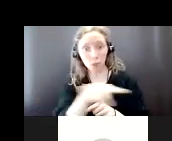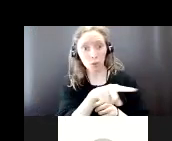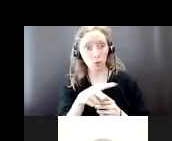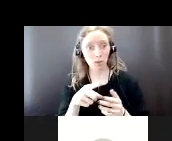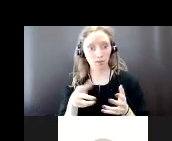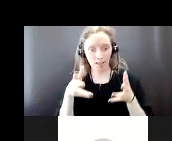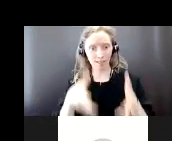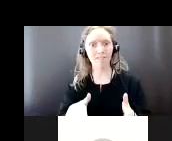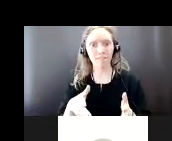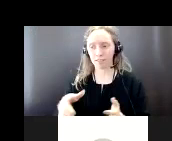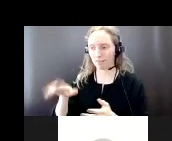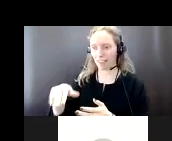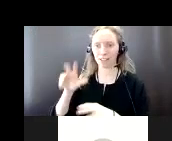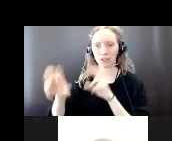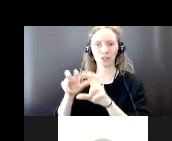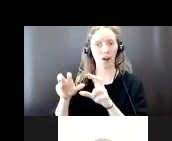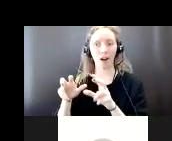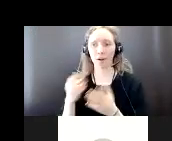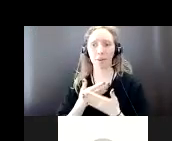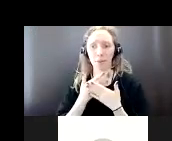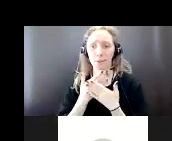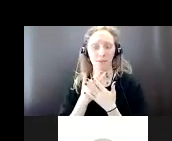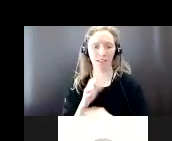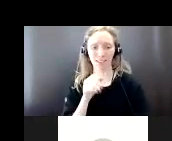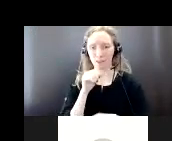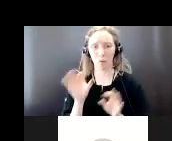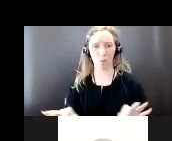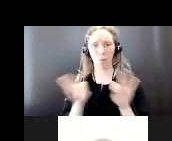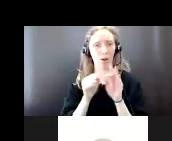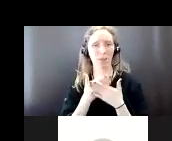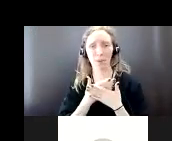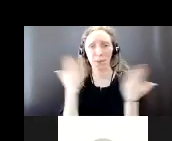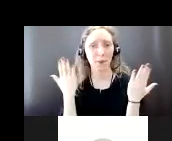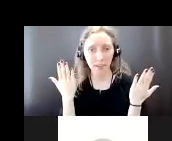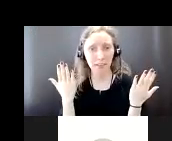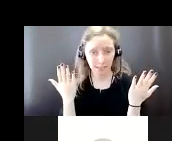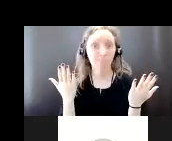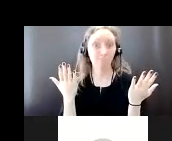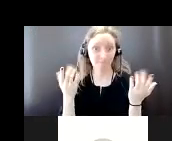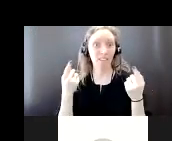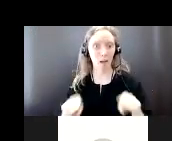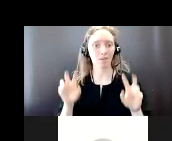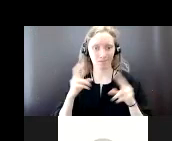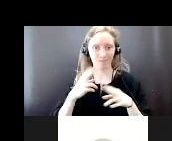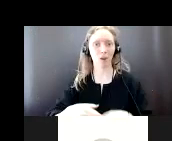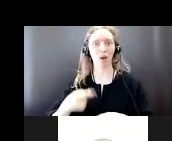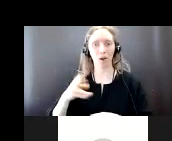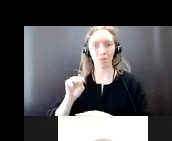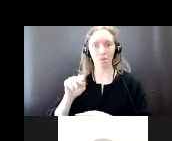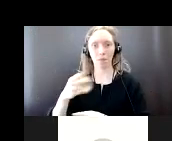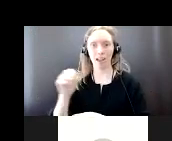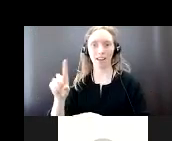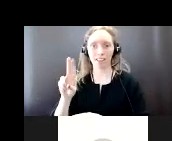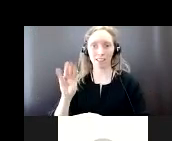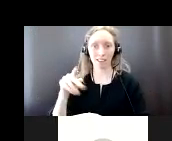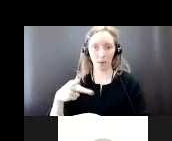how a pump and dump works. And, when COVID-19 first came on scene, guess what the fraudsters were doing? They were saying